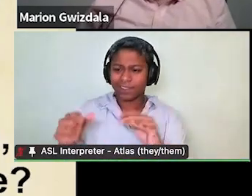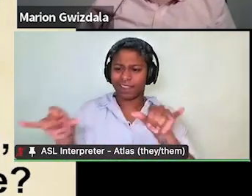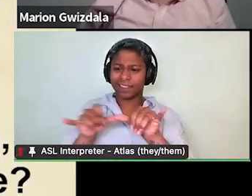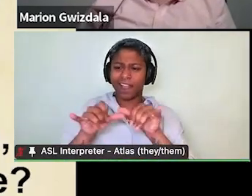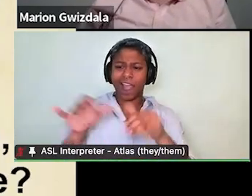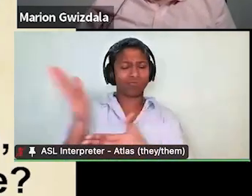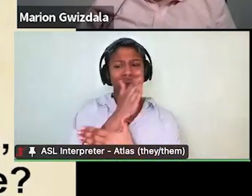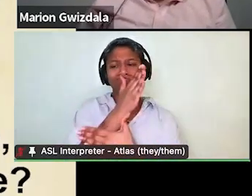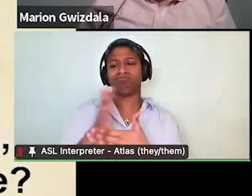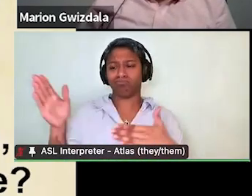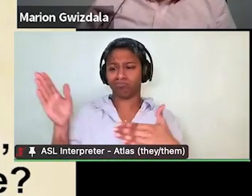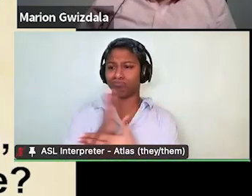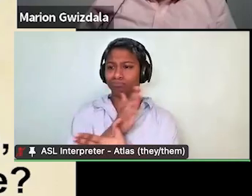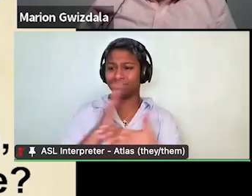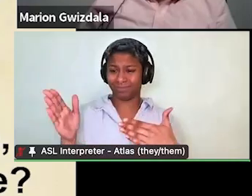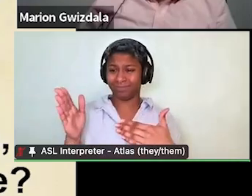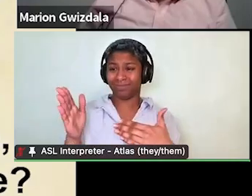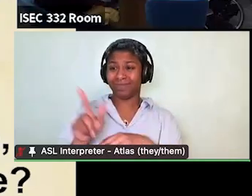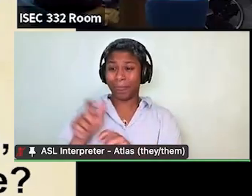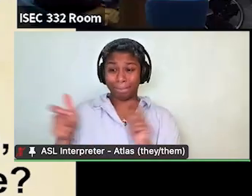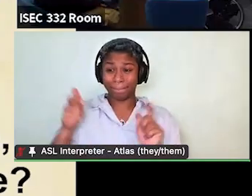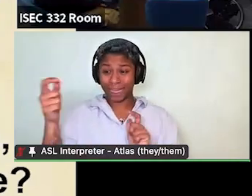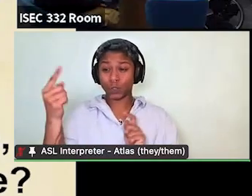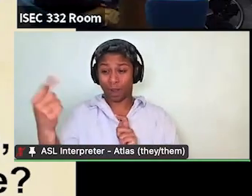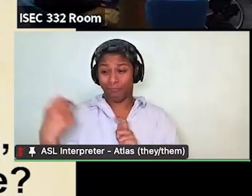about 120 pounds and stood